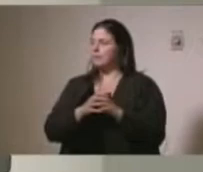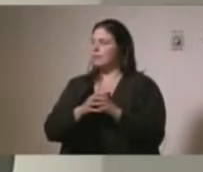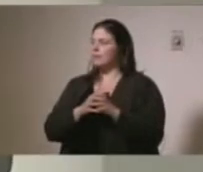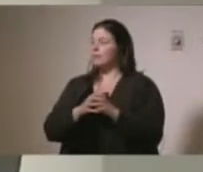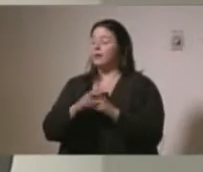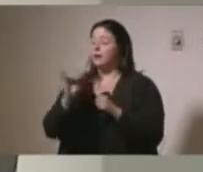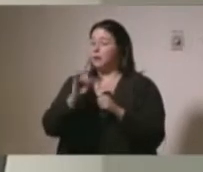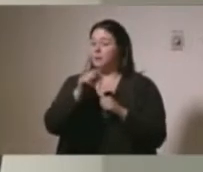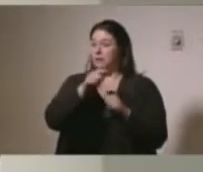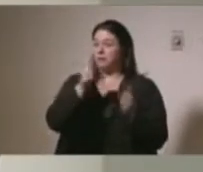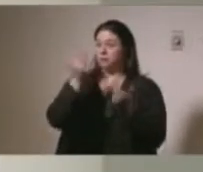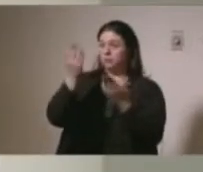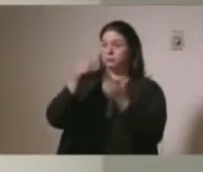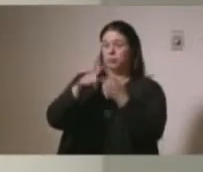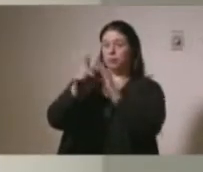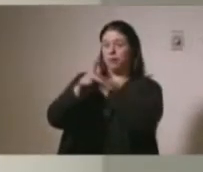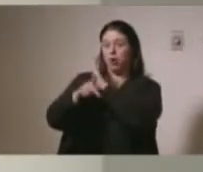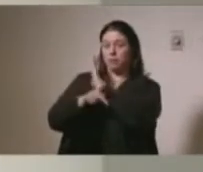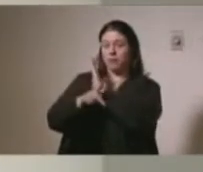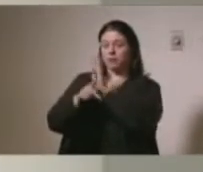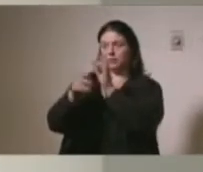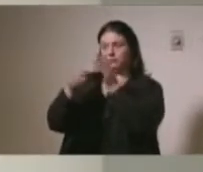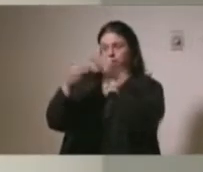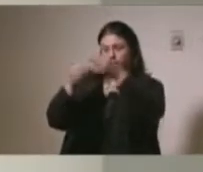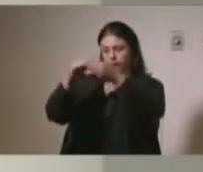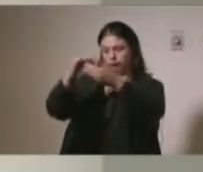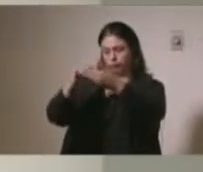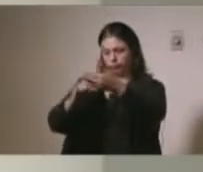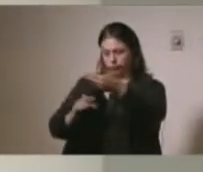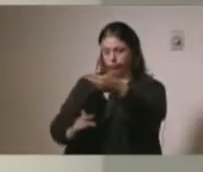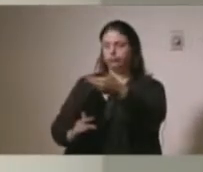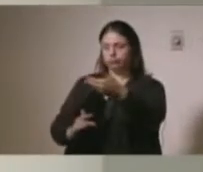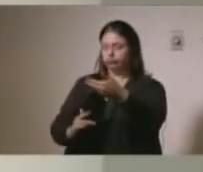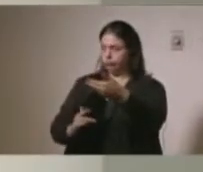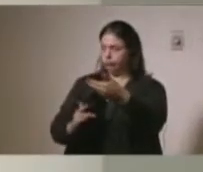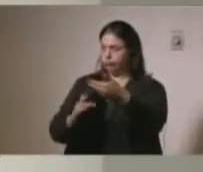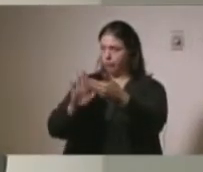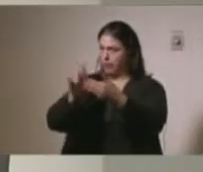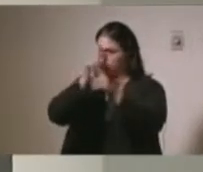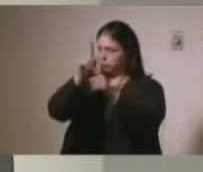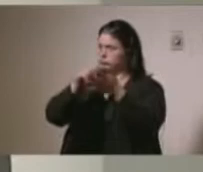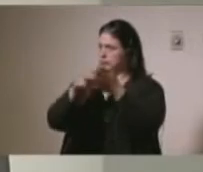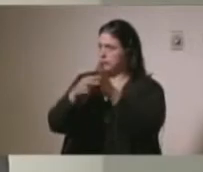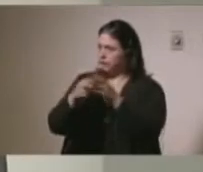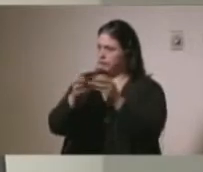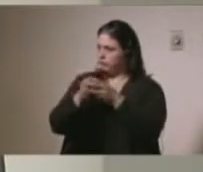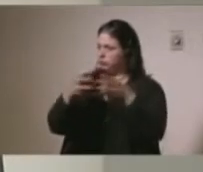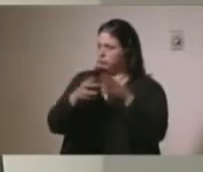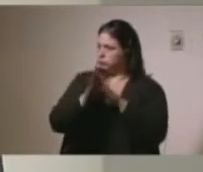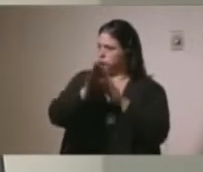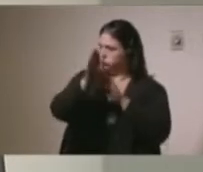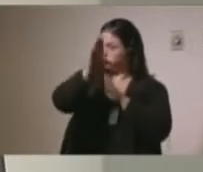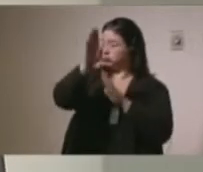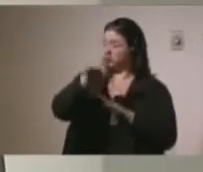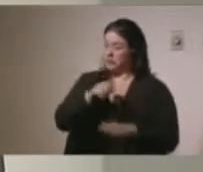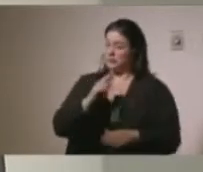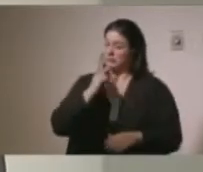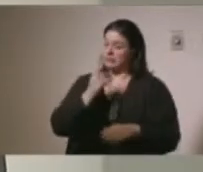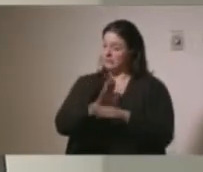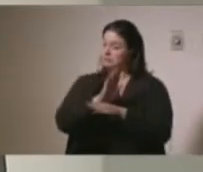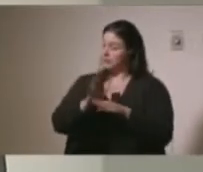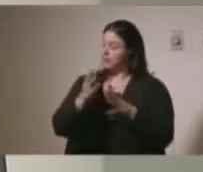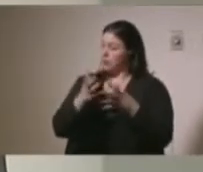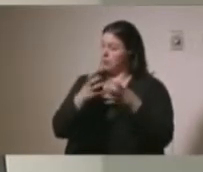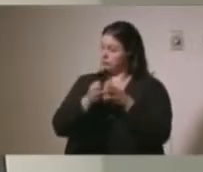to Parliament. So Post is very serious about growing the bank. I suppose the negatives